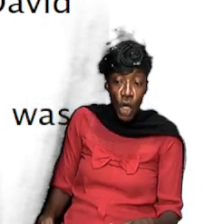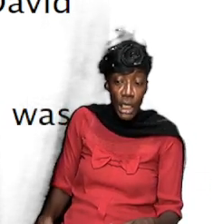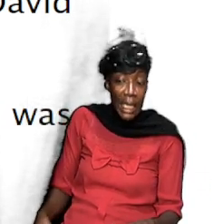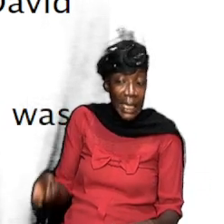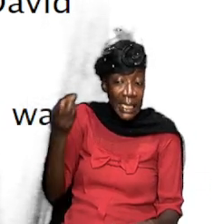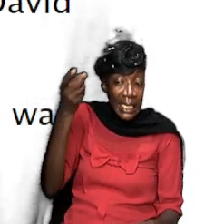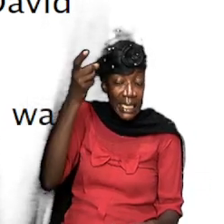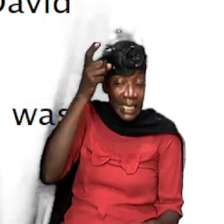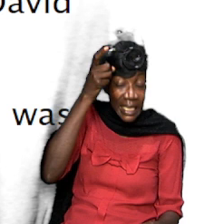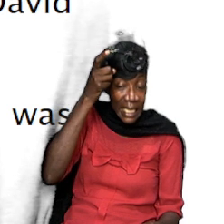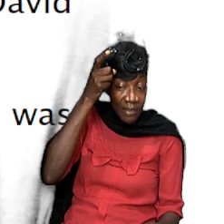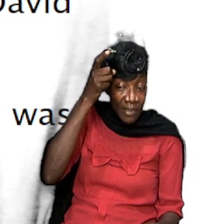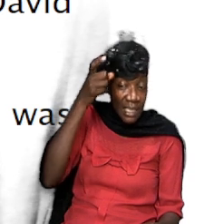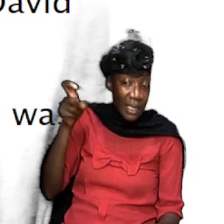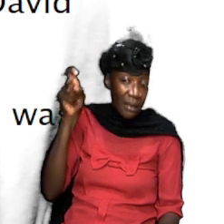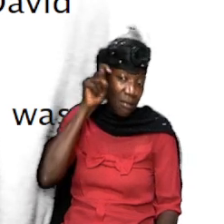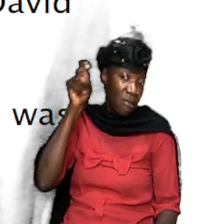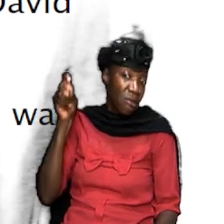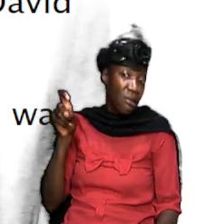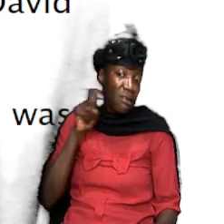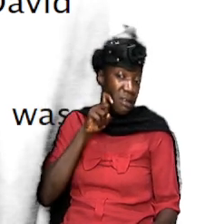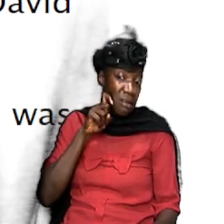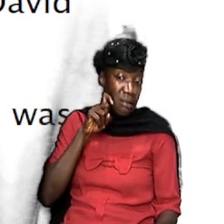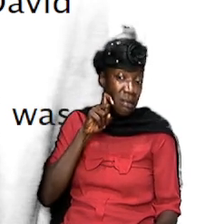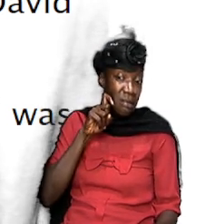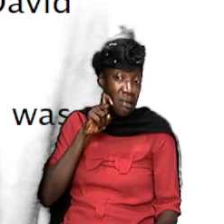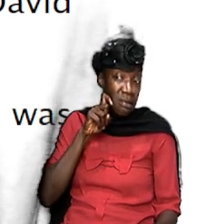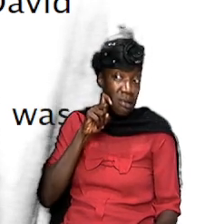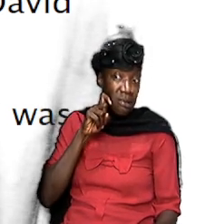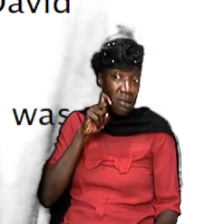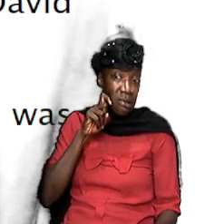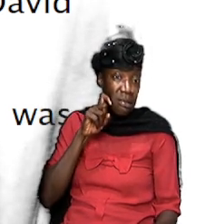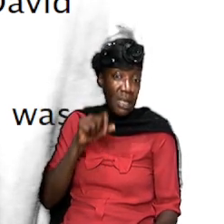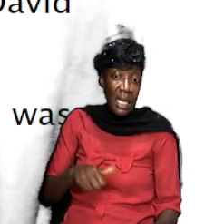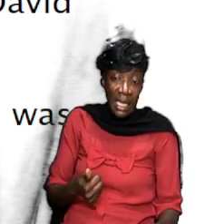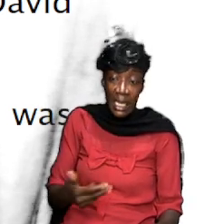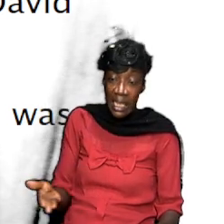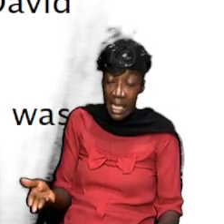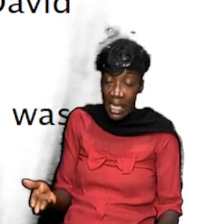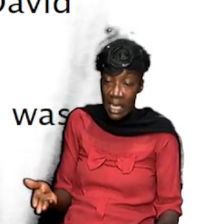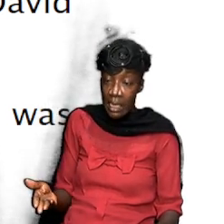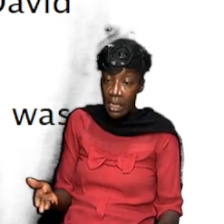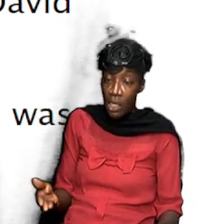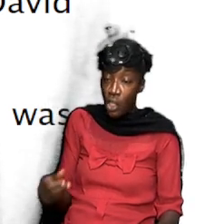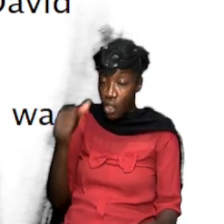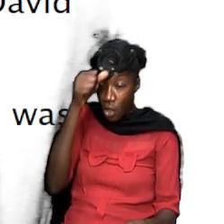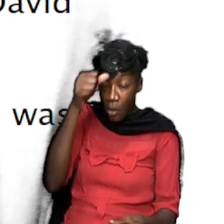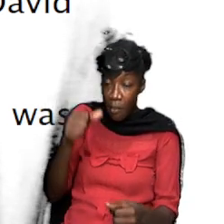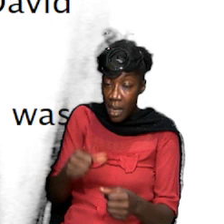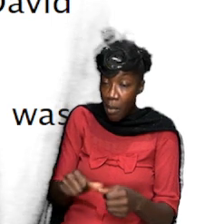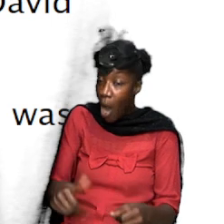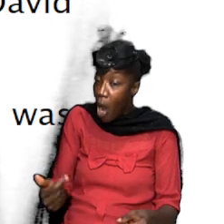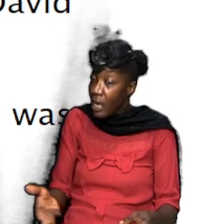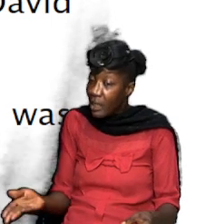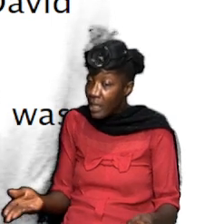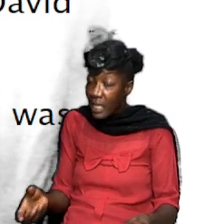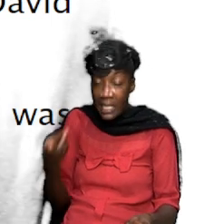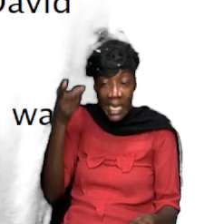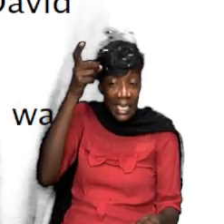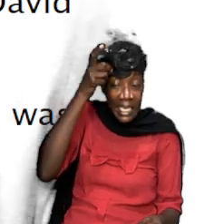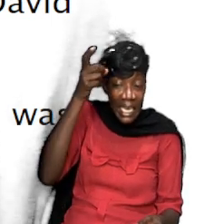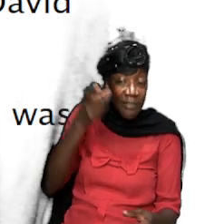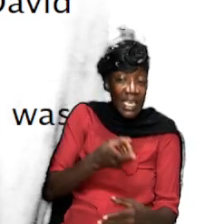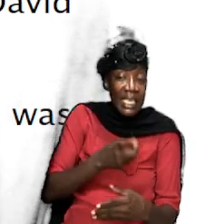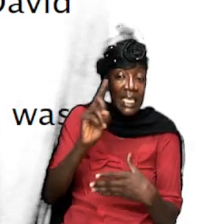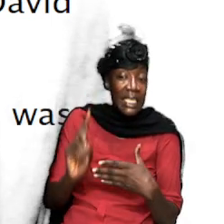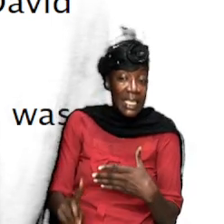adultery. So we remember that about David. Anything we remember about David was that he committed adultery. But there are other things that he did. But